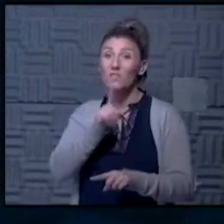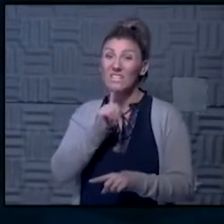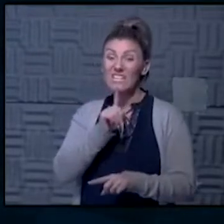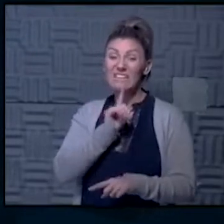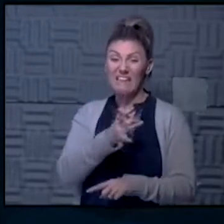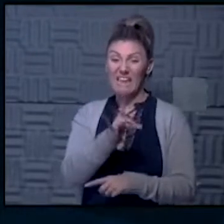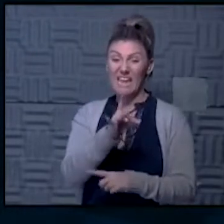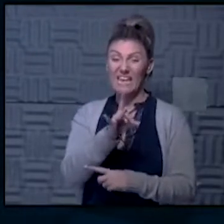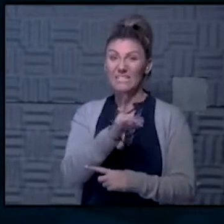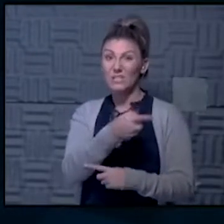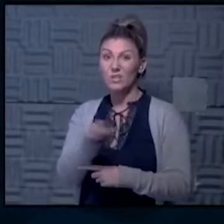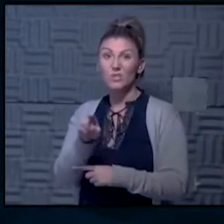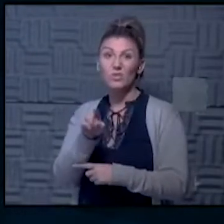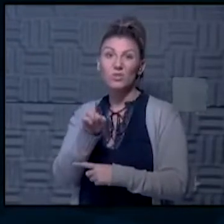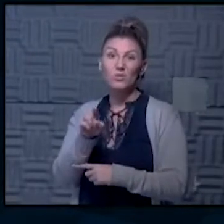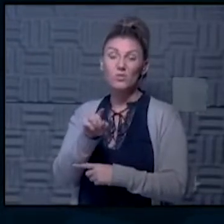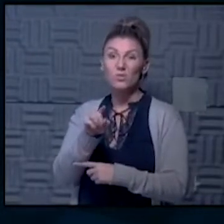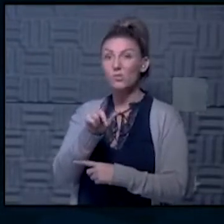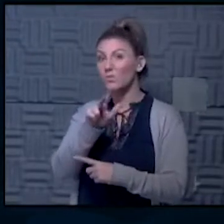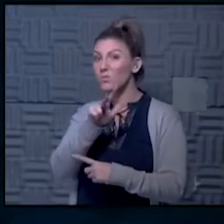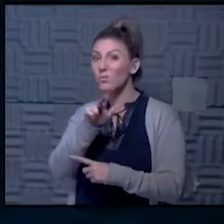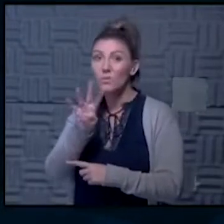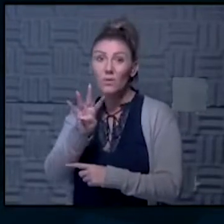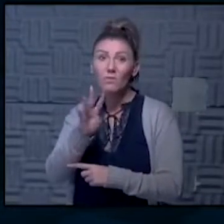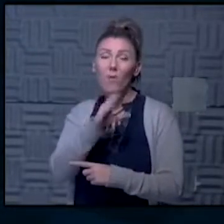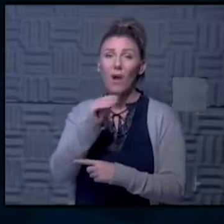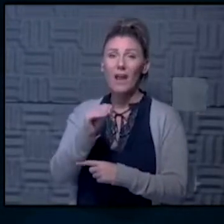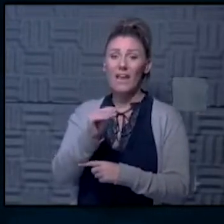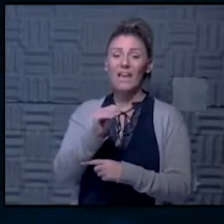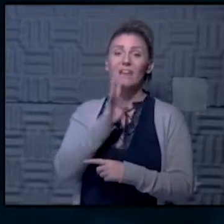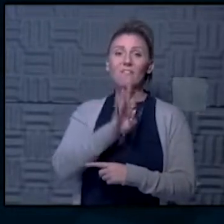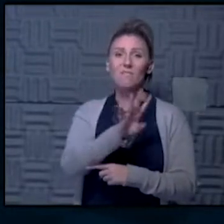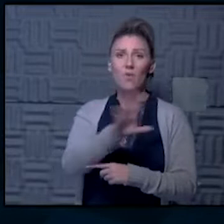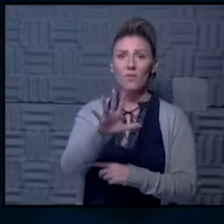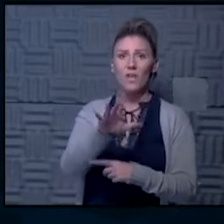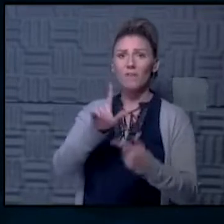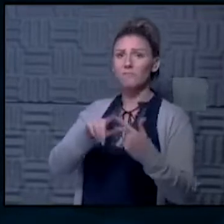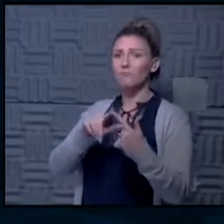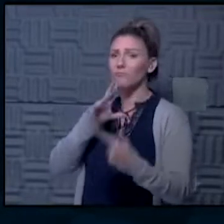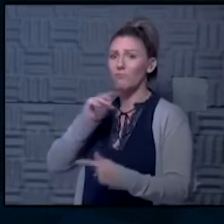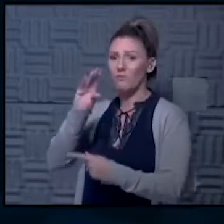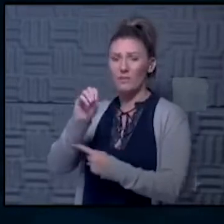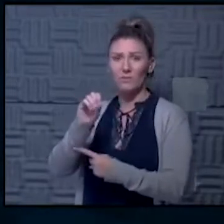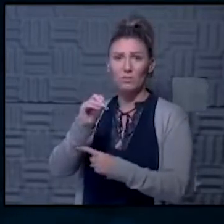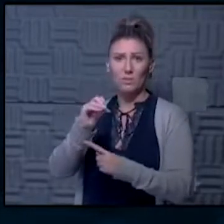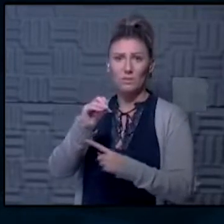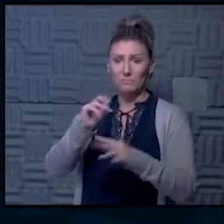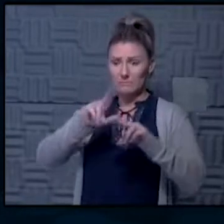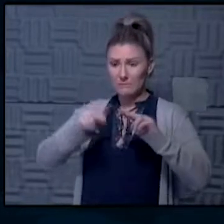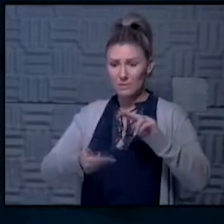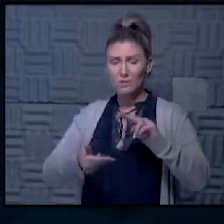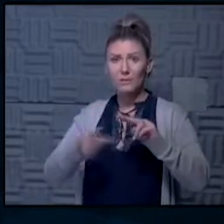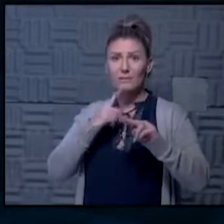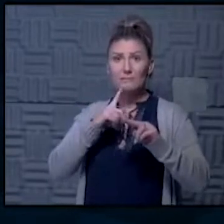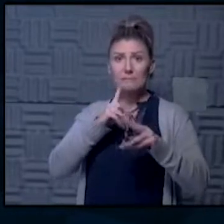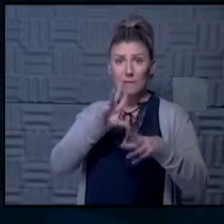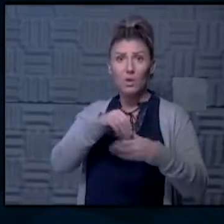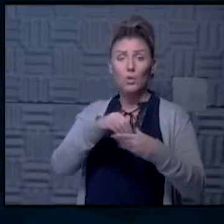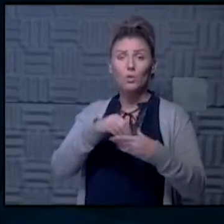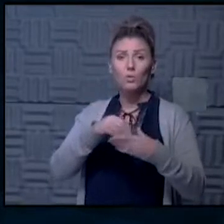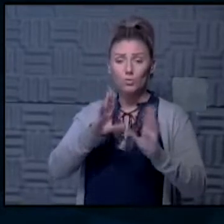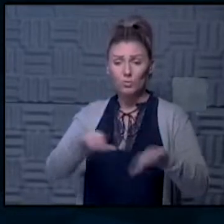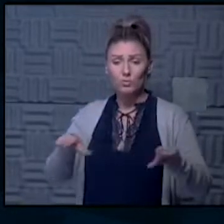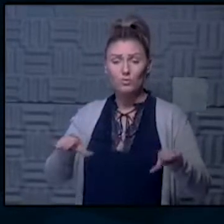24 and the 45 to 54-year-old age groups decreased. Everything else increased, including children